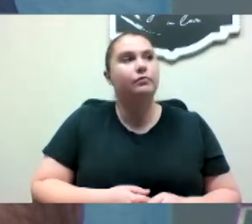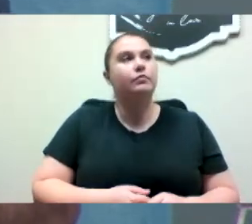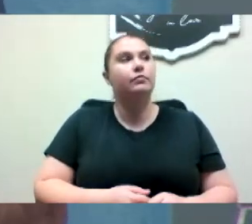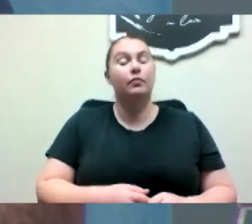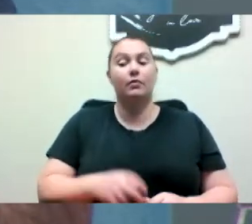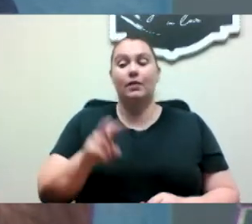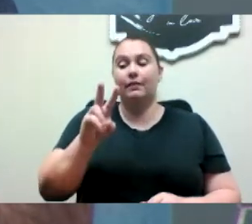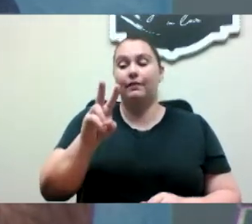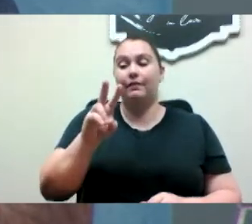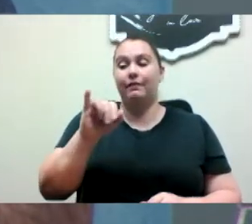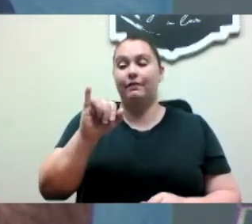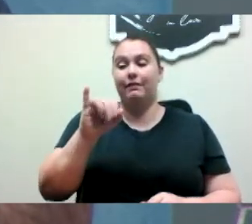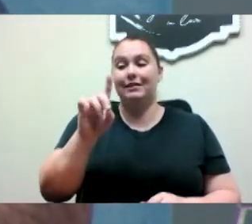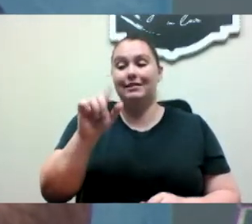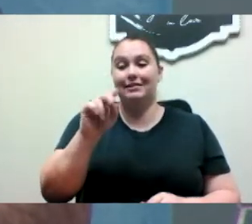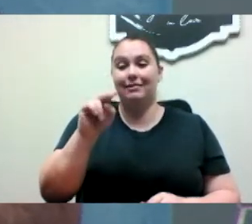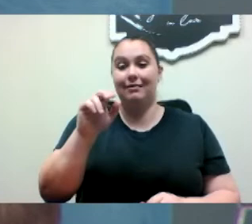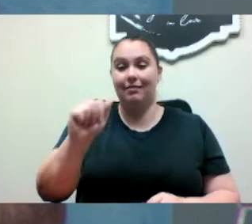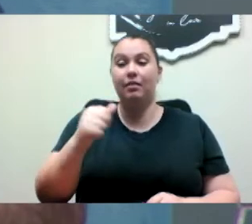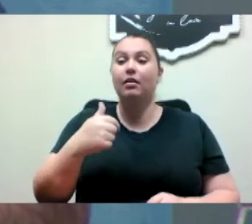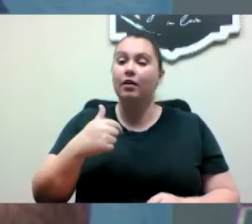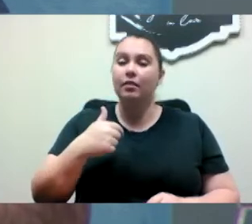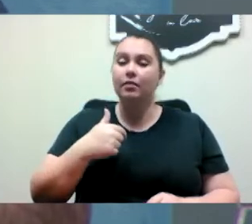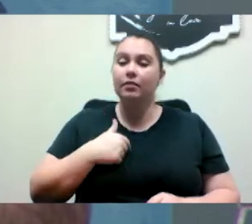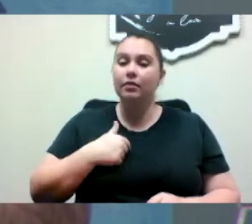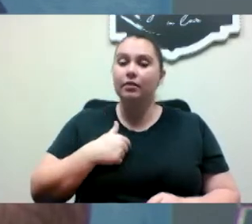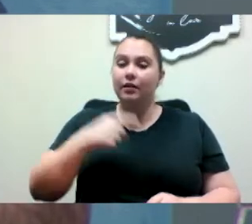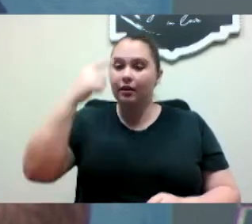I'm all right with accepting Davis's plan.